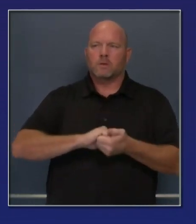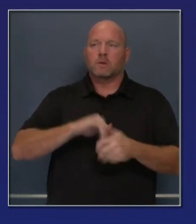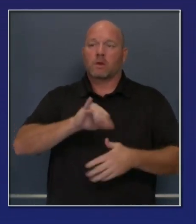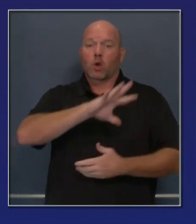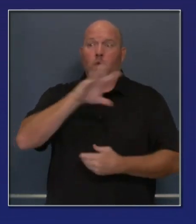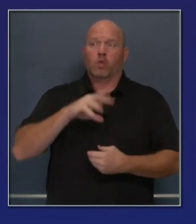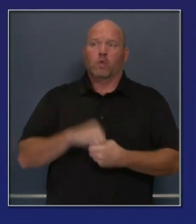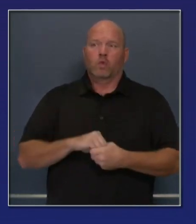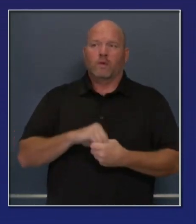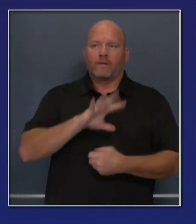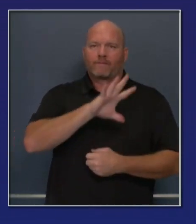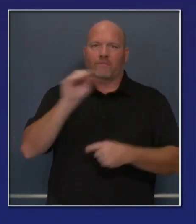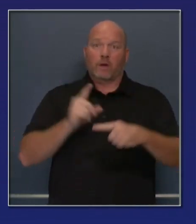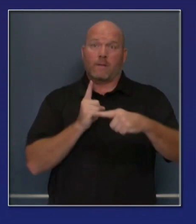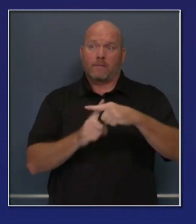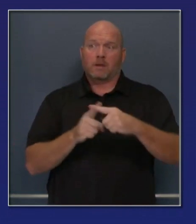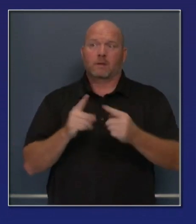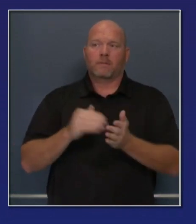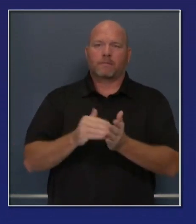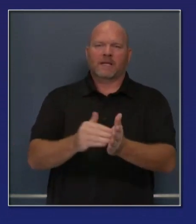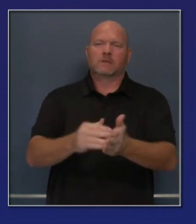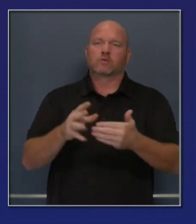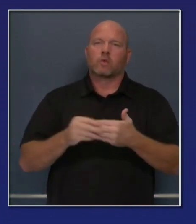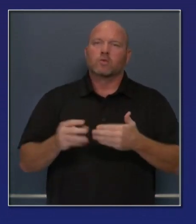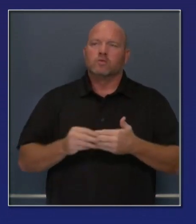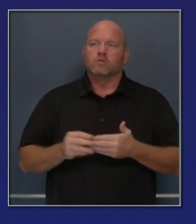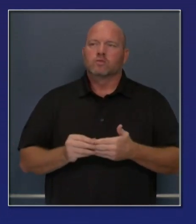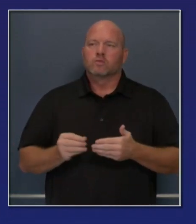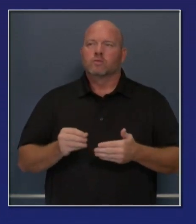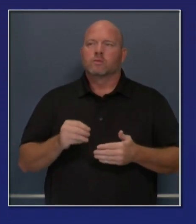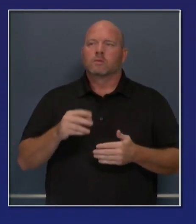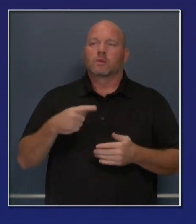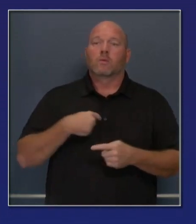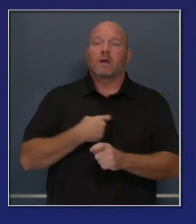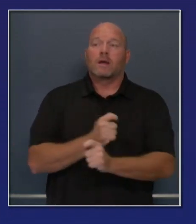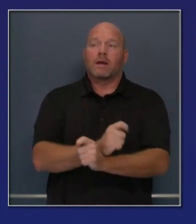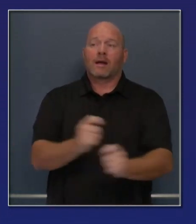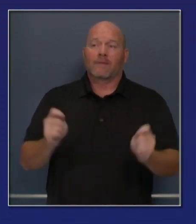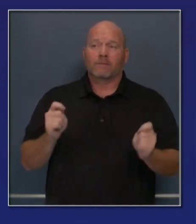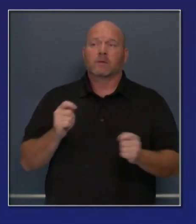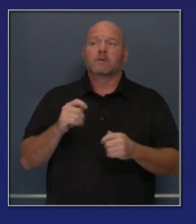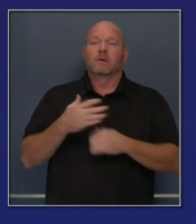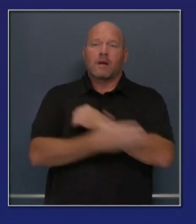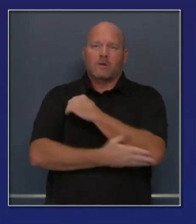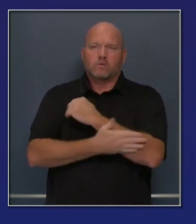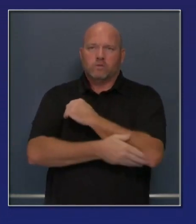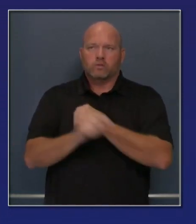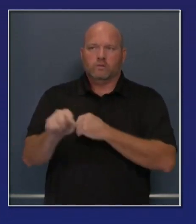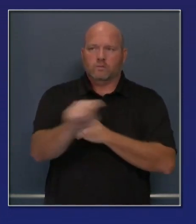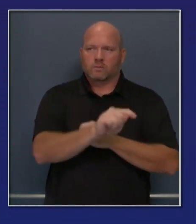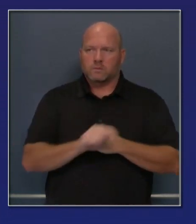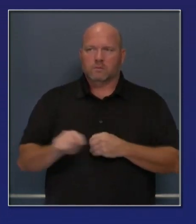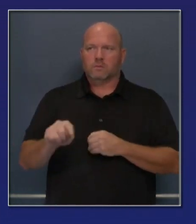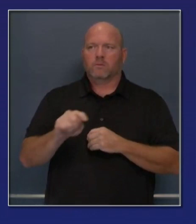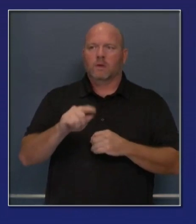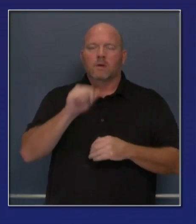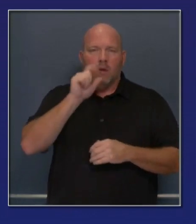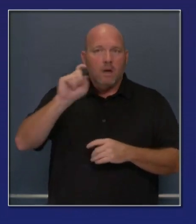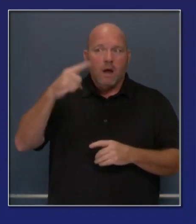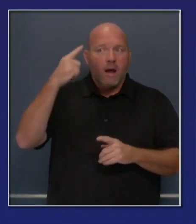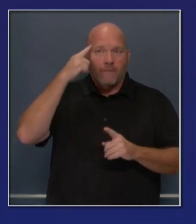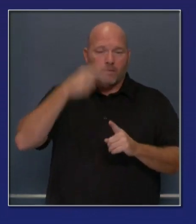million of support money that we distributed to the counties and to NGOs, non-governmental